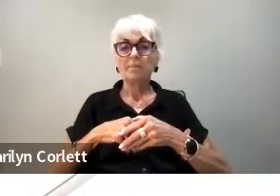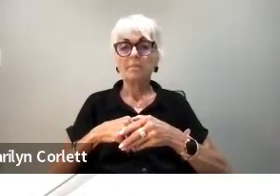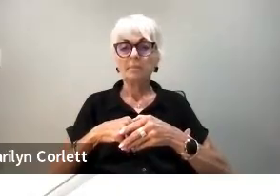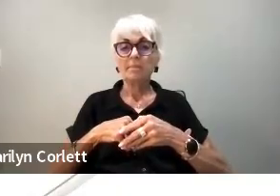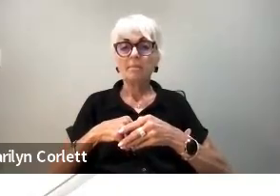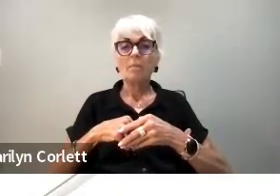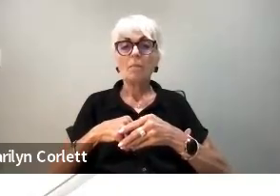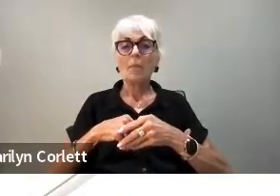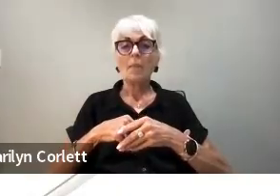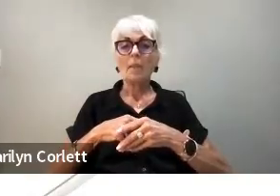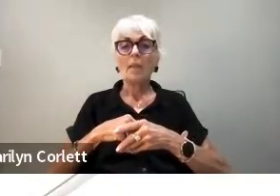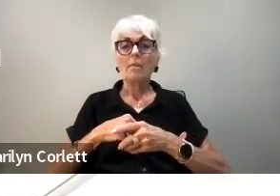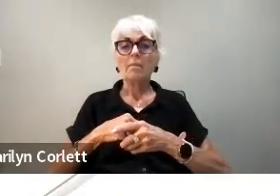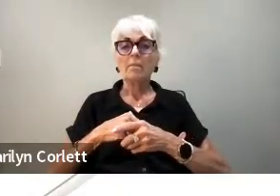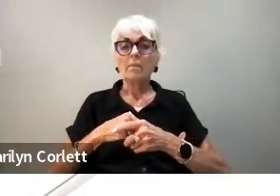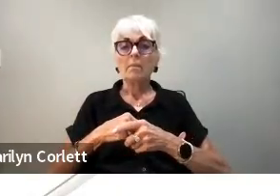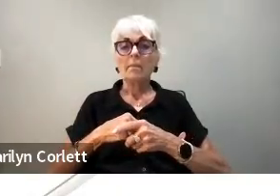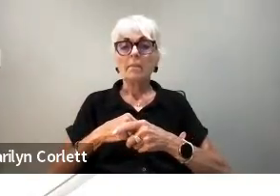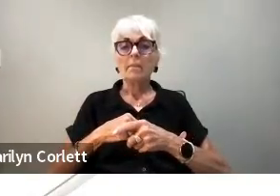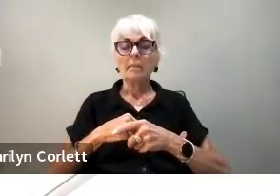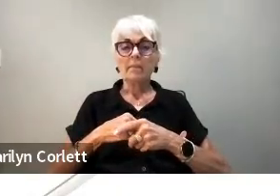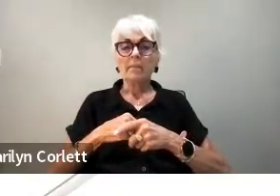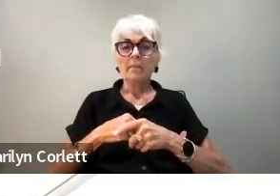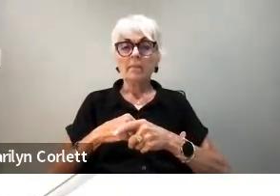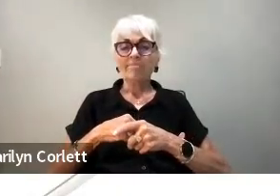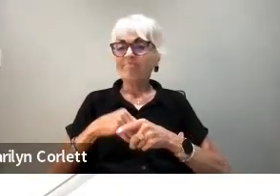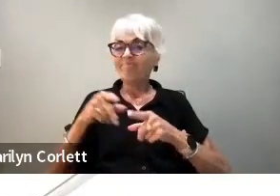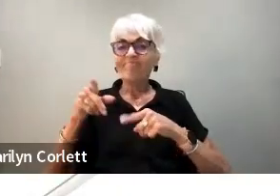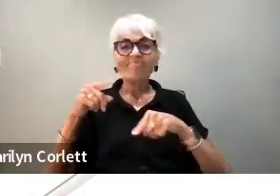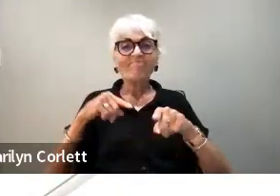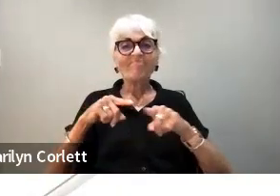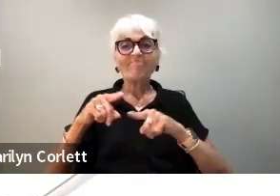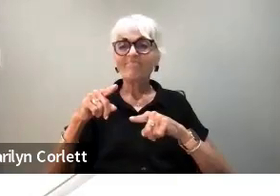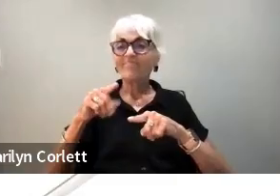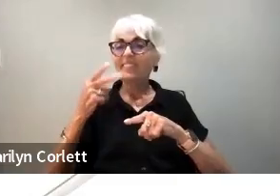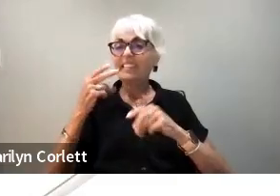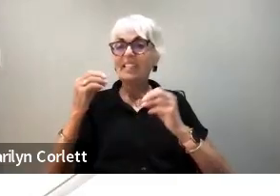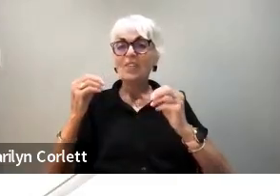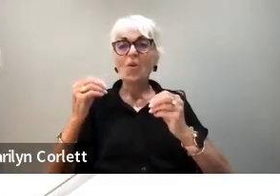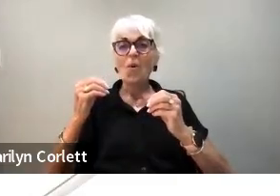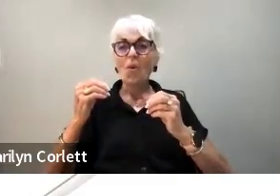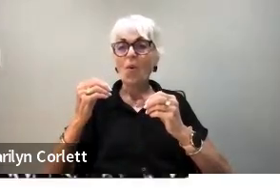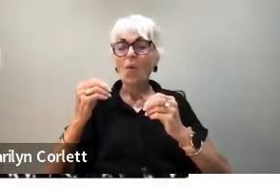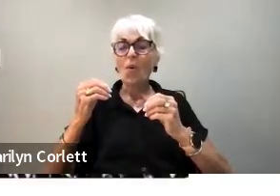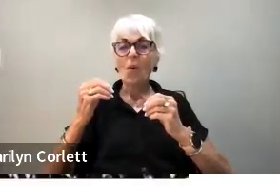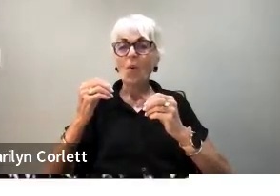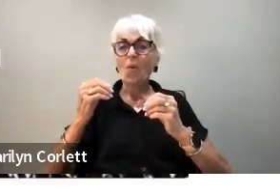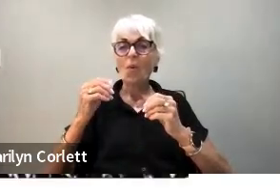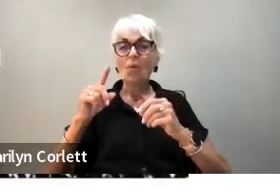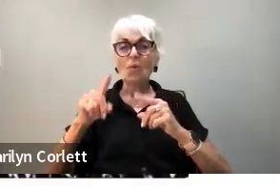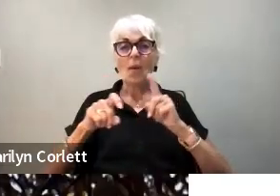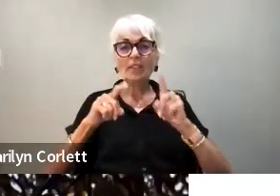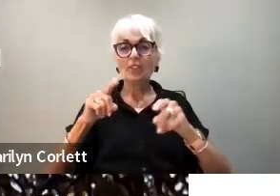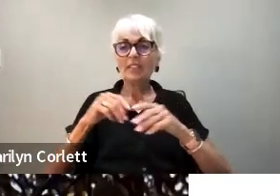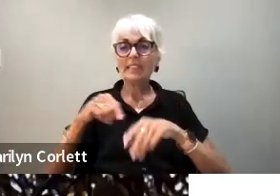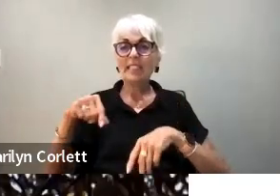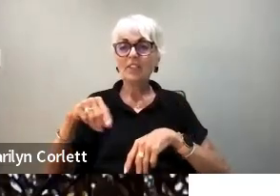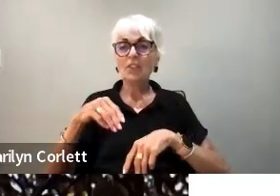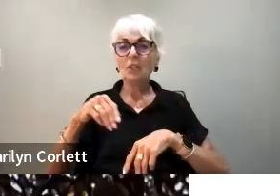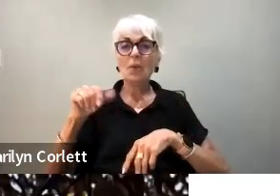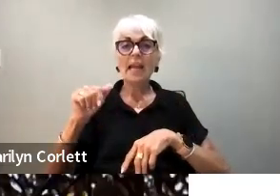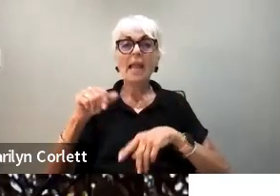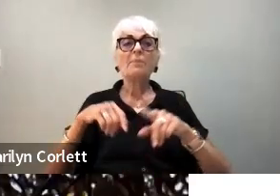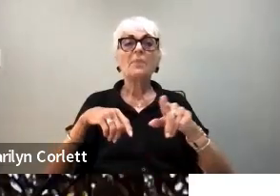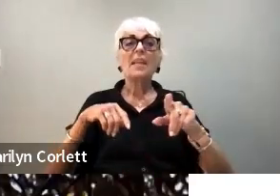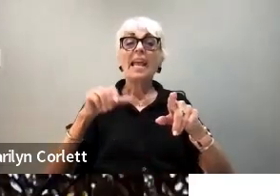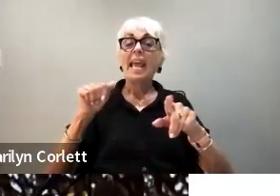Oh, you're muted, Jana. I don't see any questions in the Q&A. Okay. And then AT for